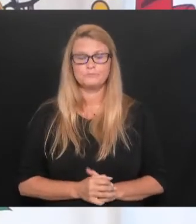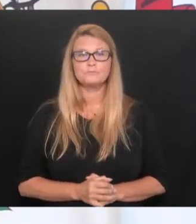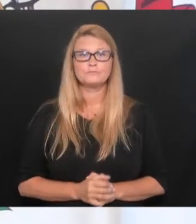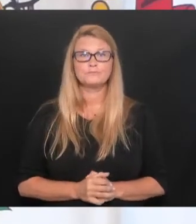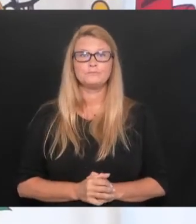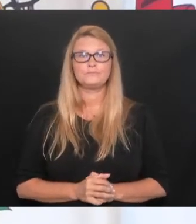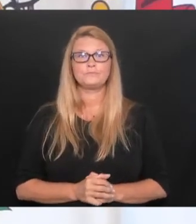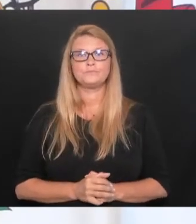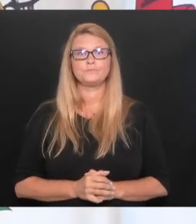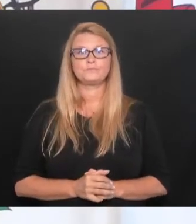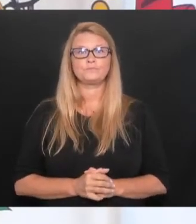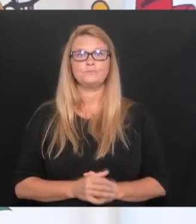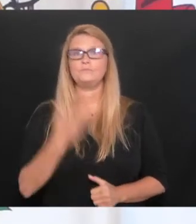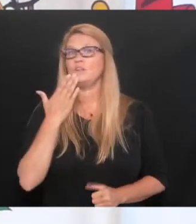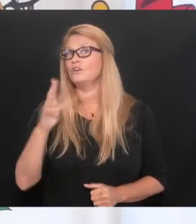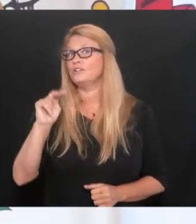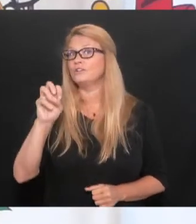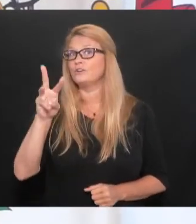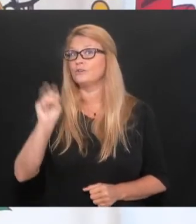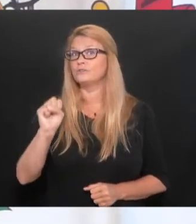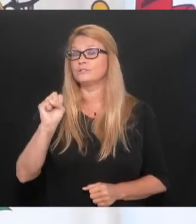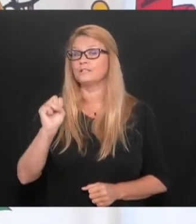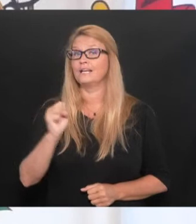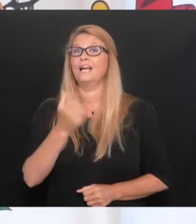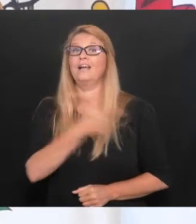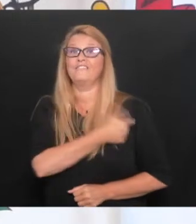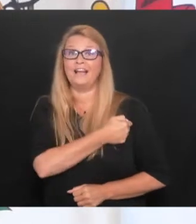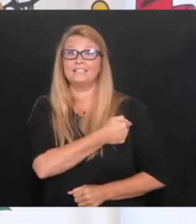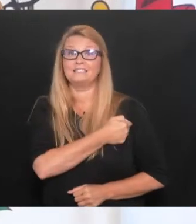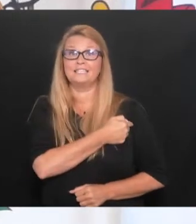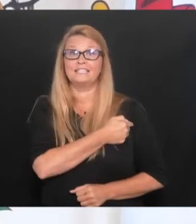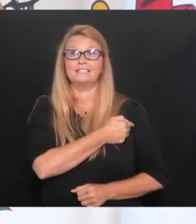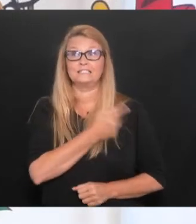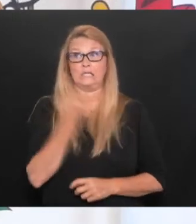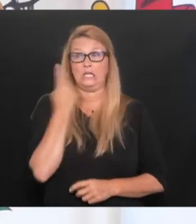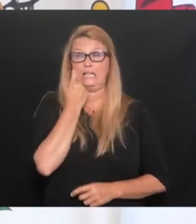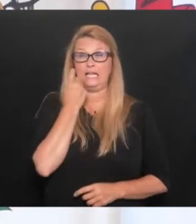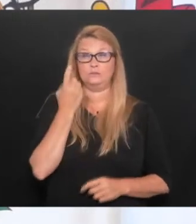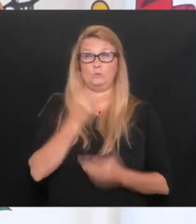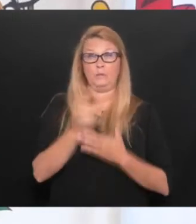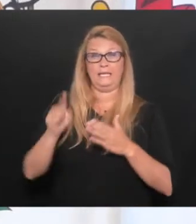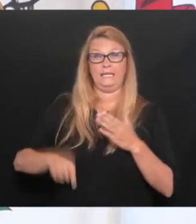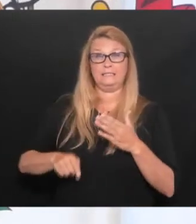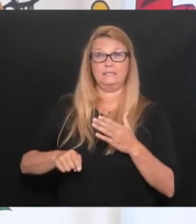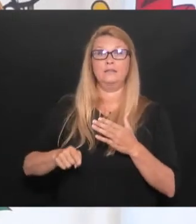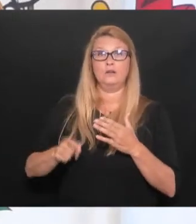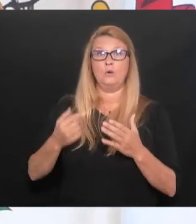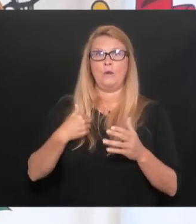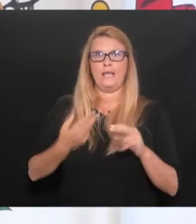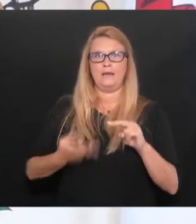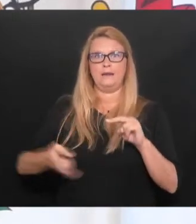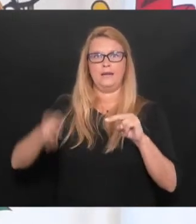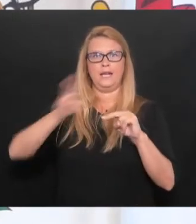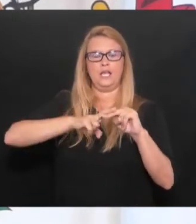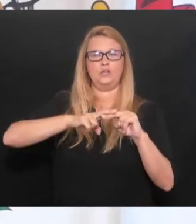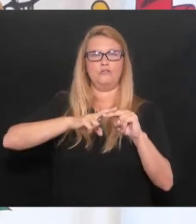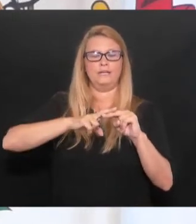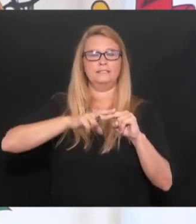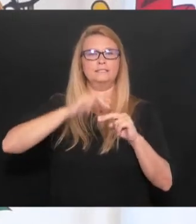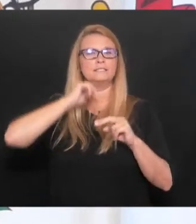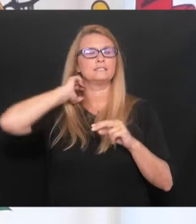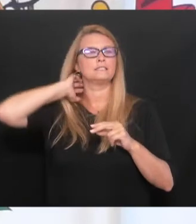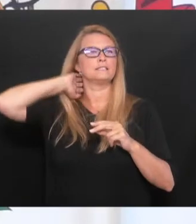Okay, good news on the vaccines. Over the weekend we had an increase. Well, we